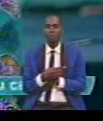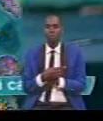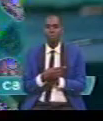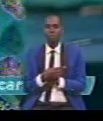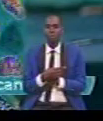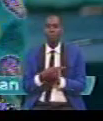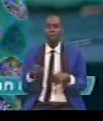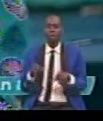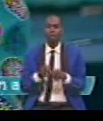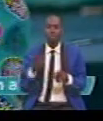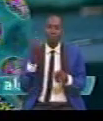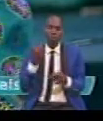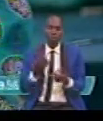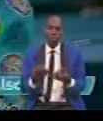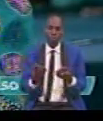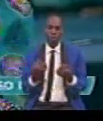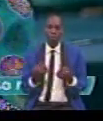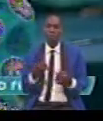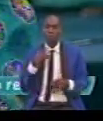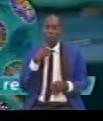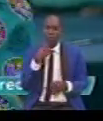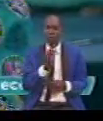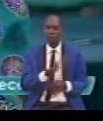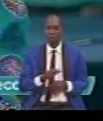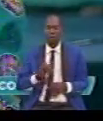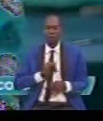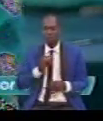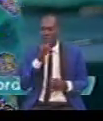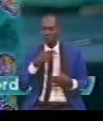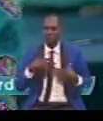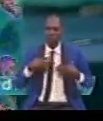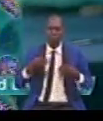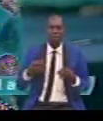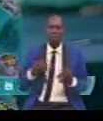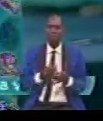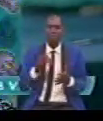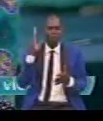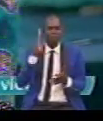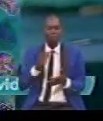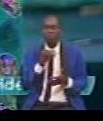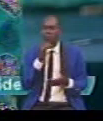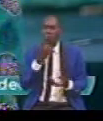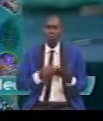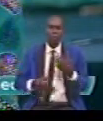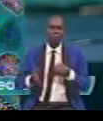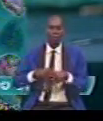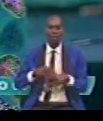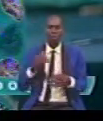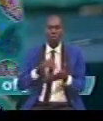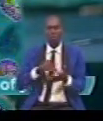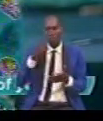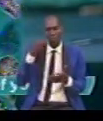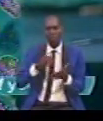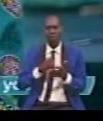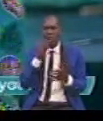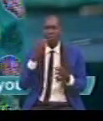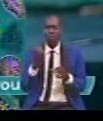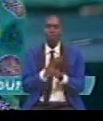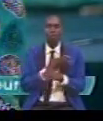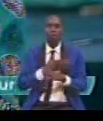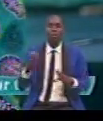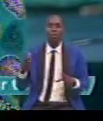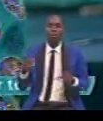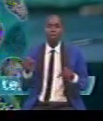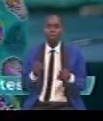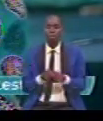I was coming here, I told my children that I am healed and it will no longer be there. It has gone. Hallelujah.